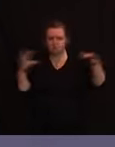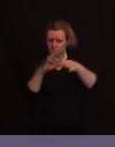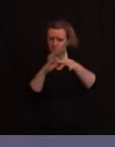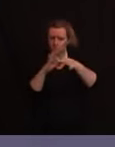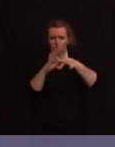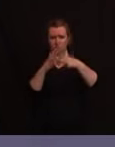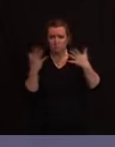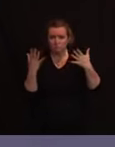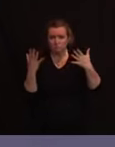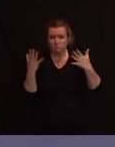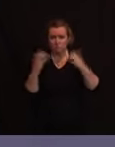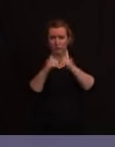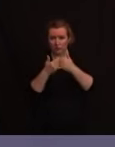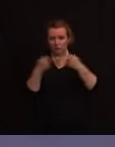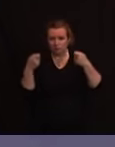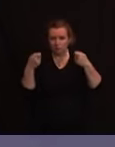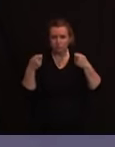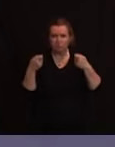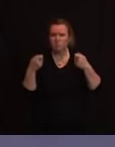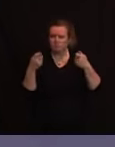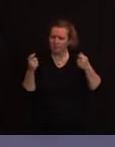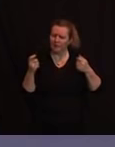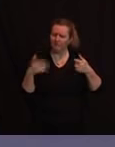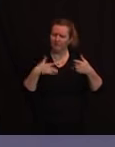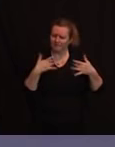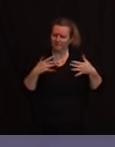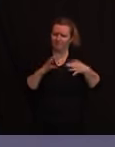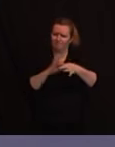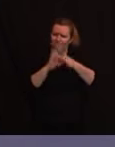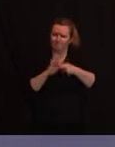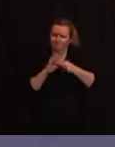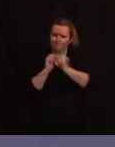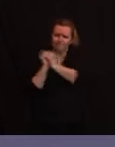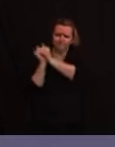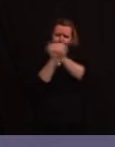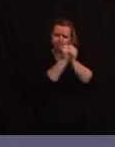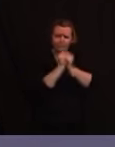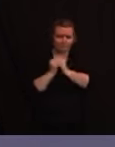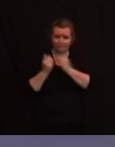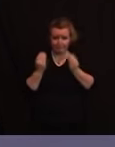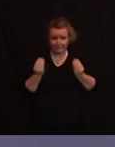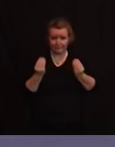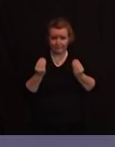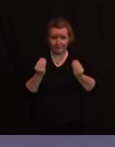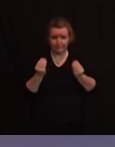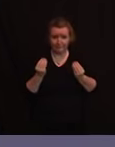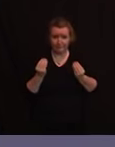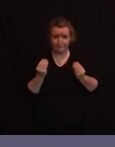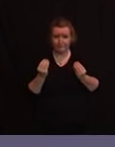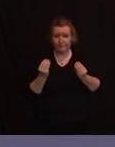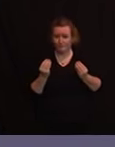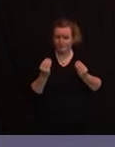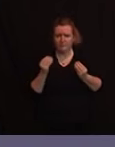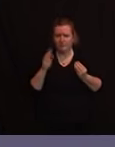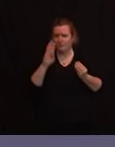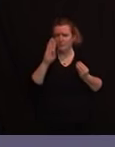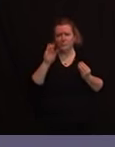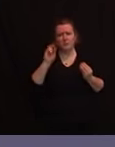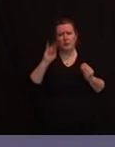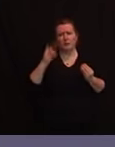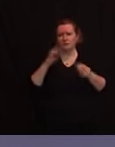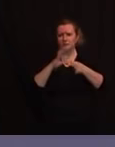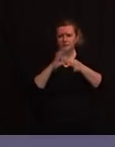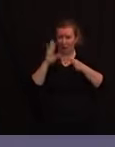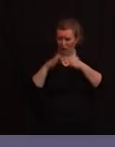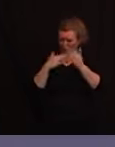there's a bonding going on that is completely at odds with the physical reality.